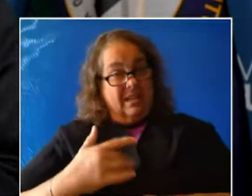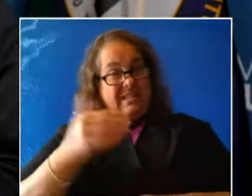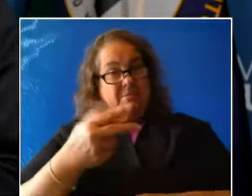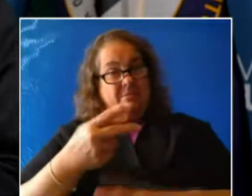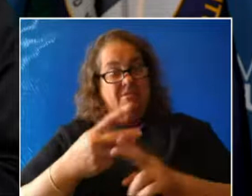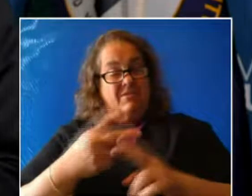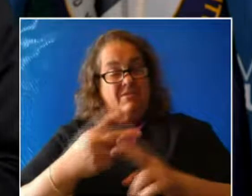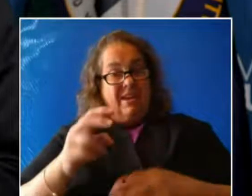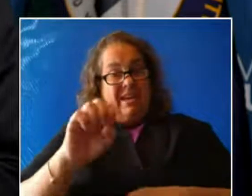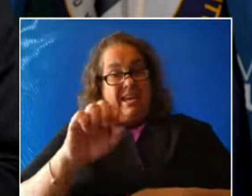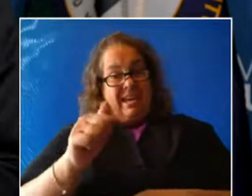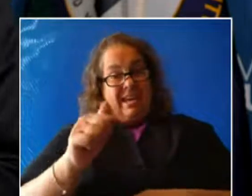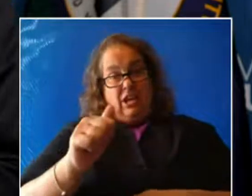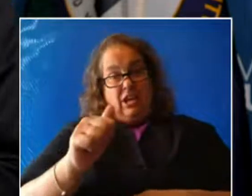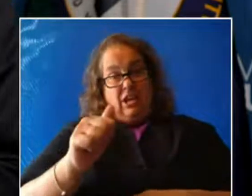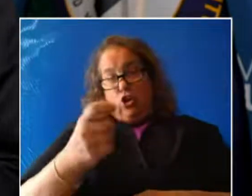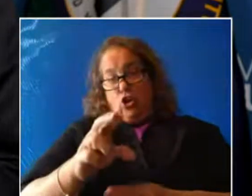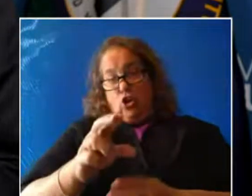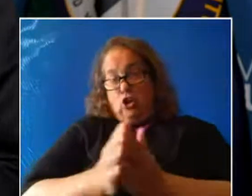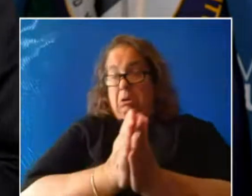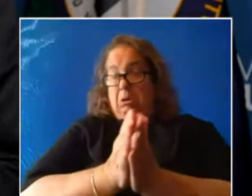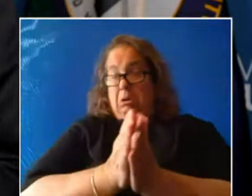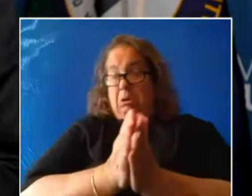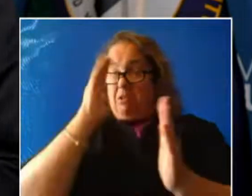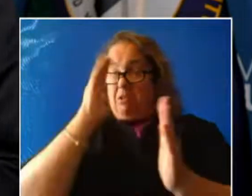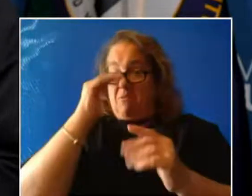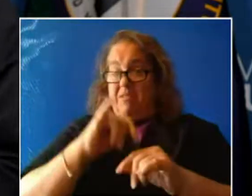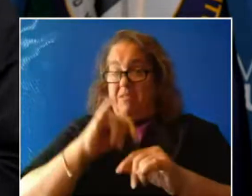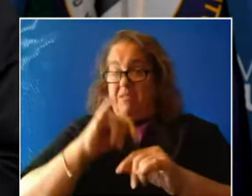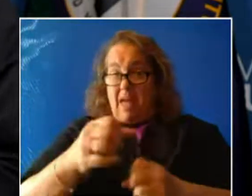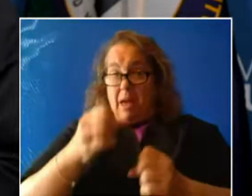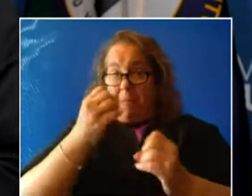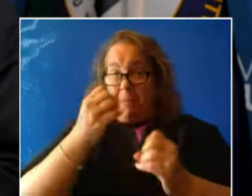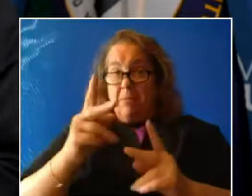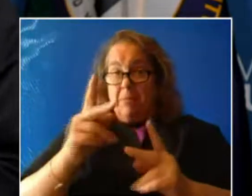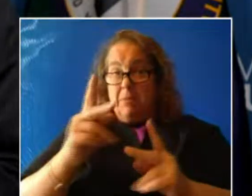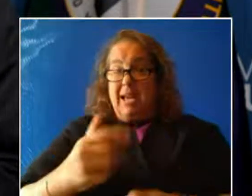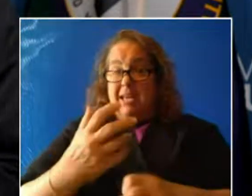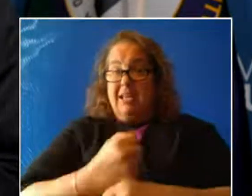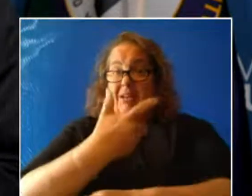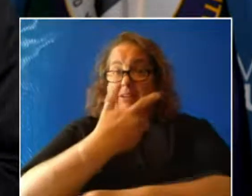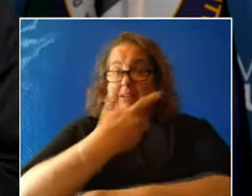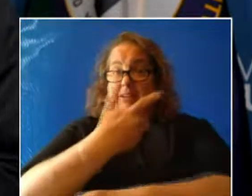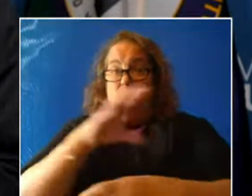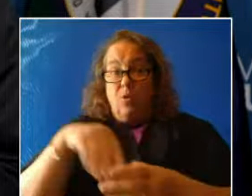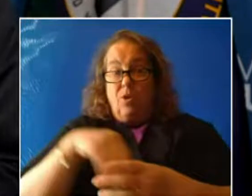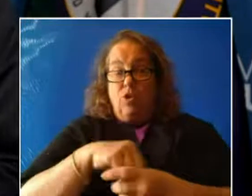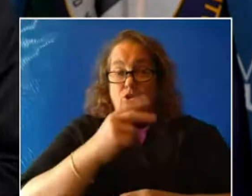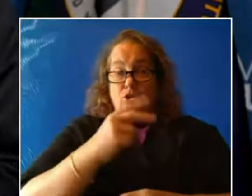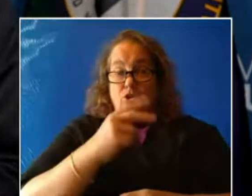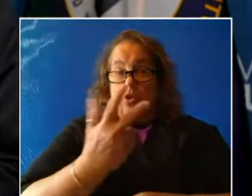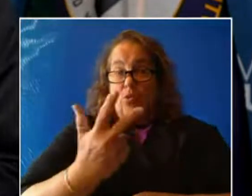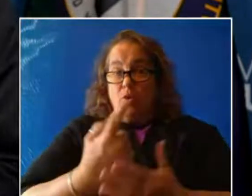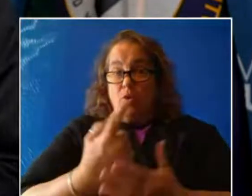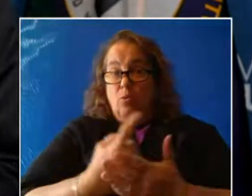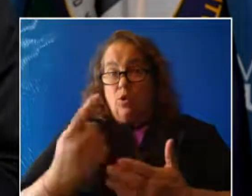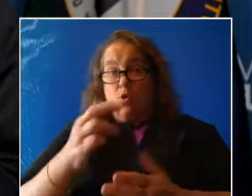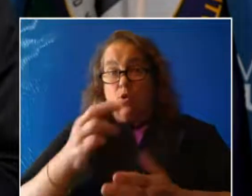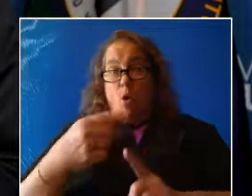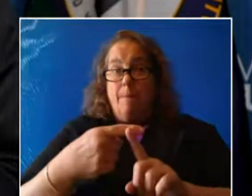that the amount of people could be vaccinated within 2 to 3 weeks or a month at the least amount of time